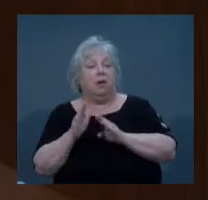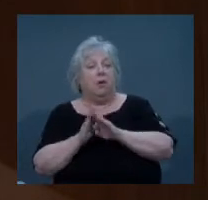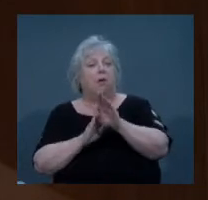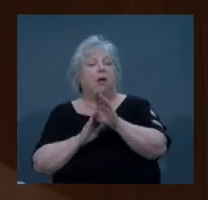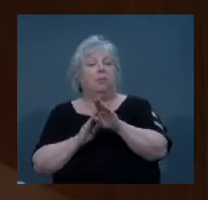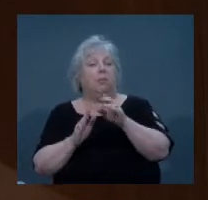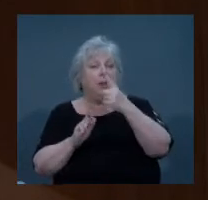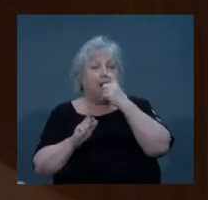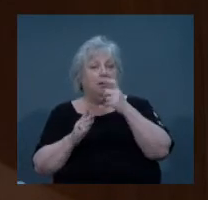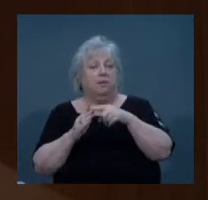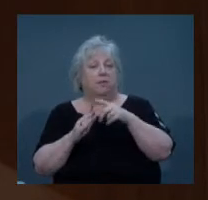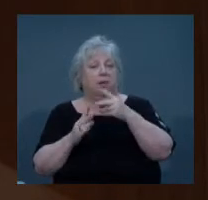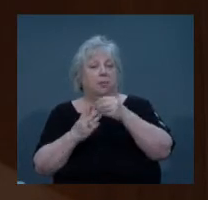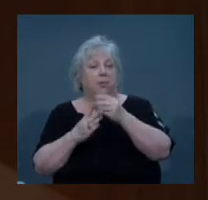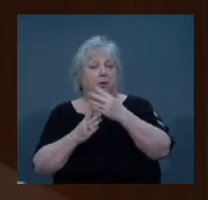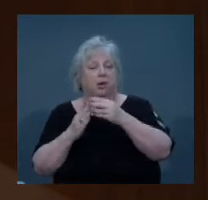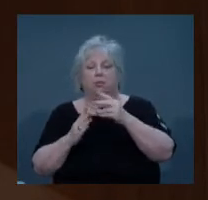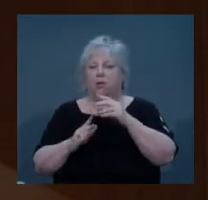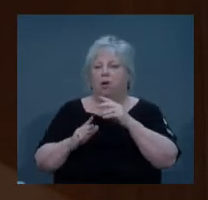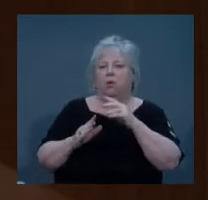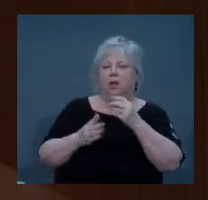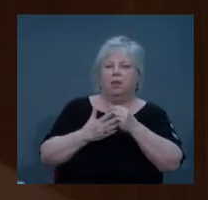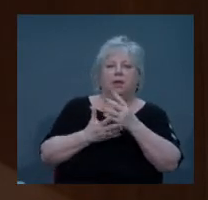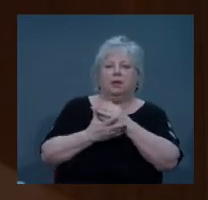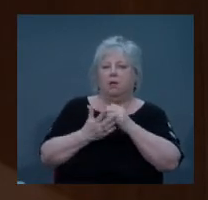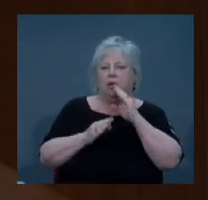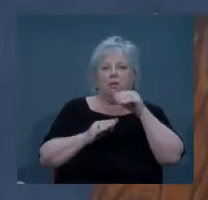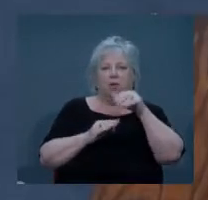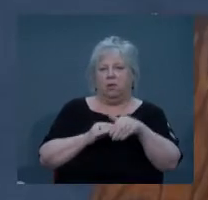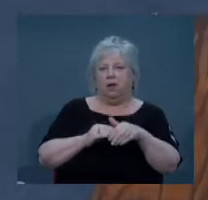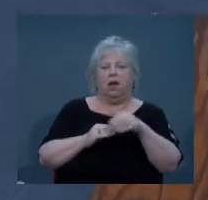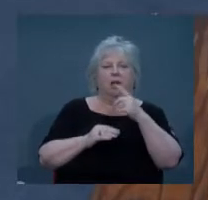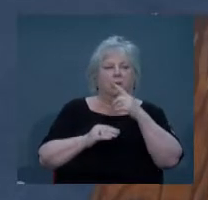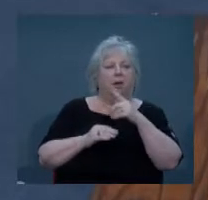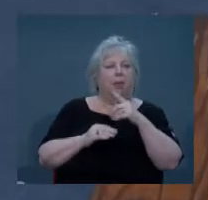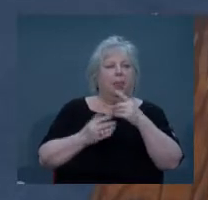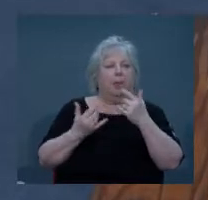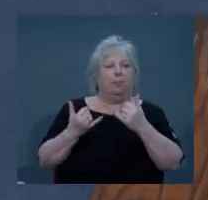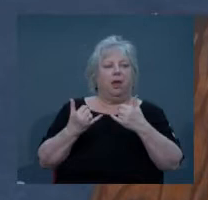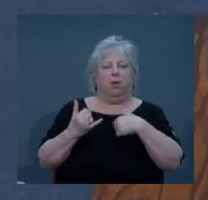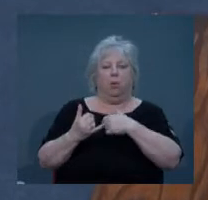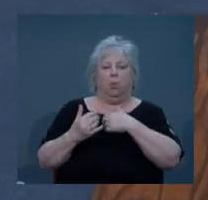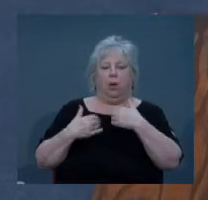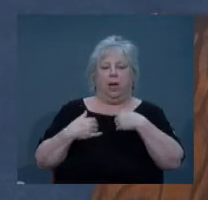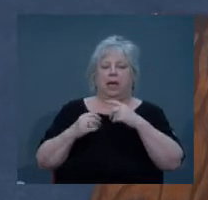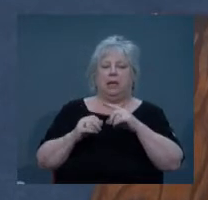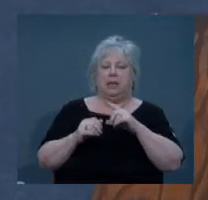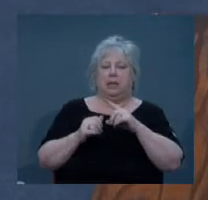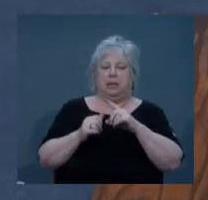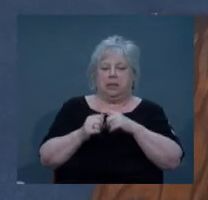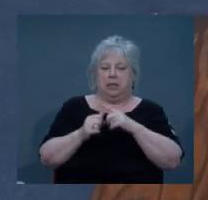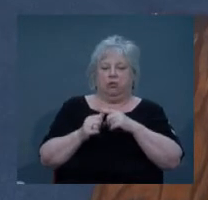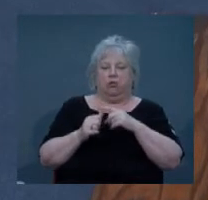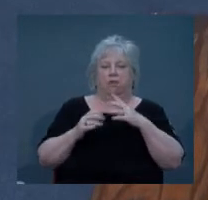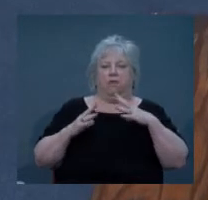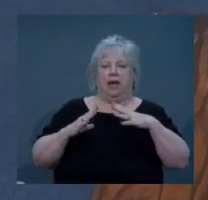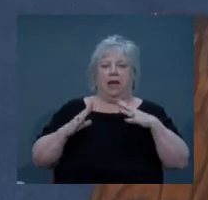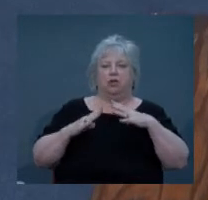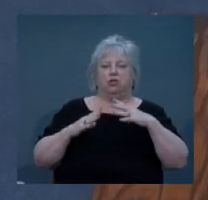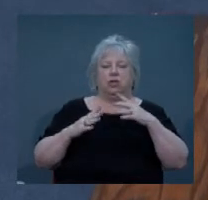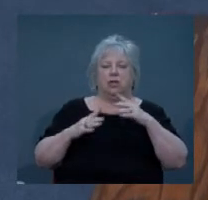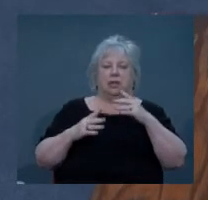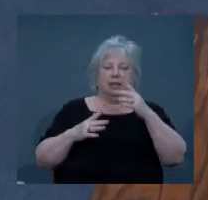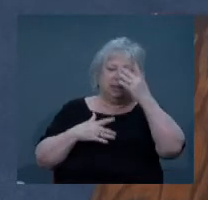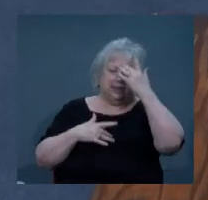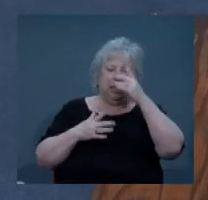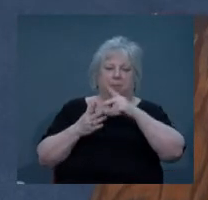cuts? The salaries have gone down since the budget reductions. Now, we had initial, like vacation sick